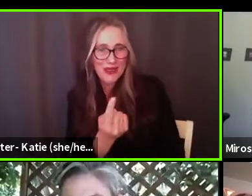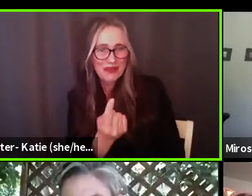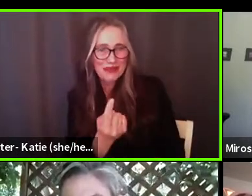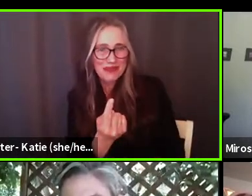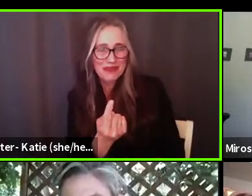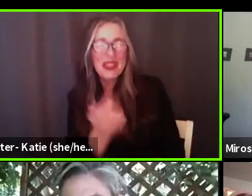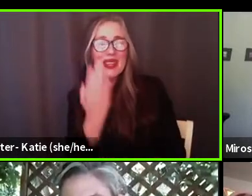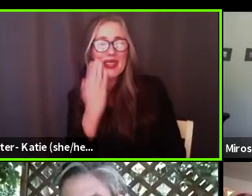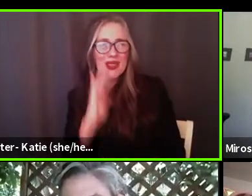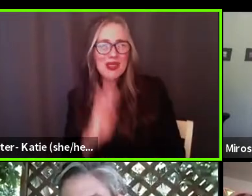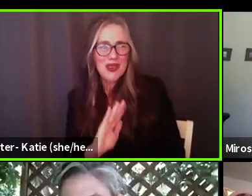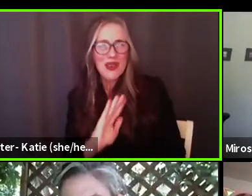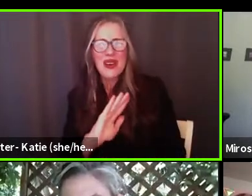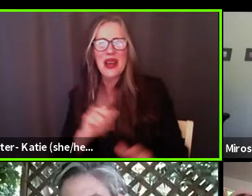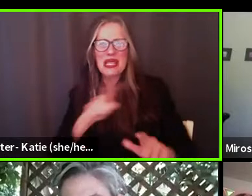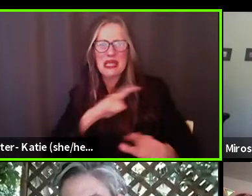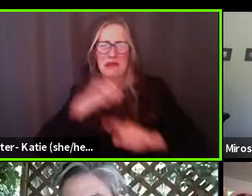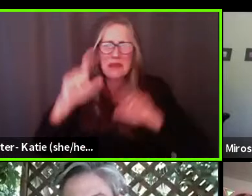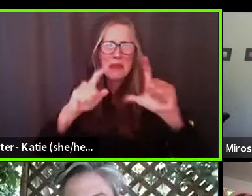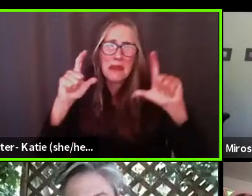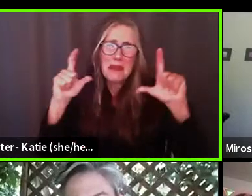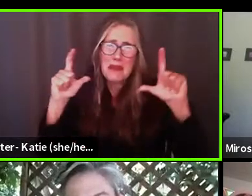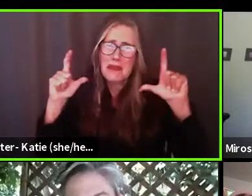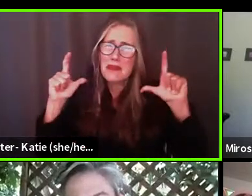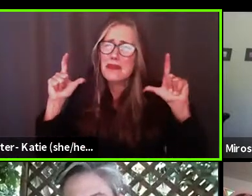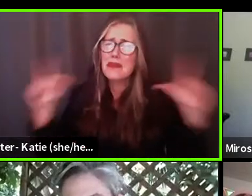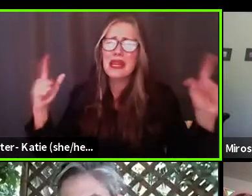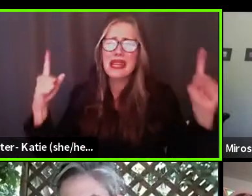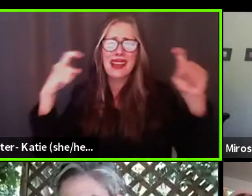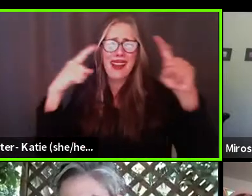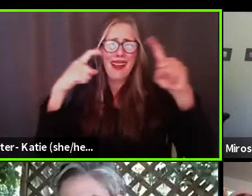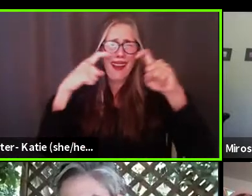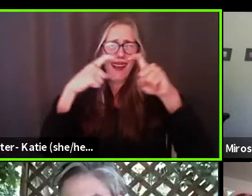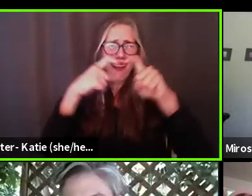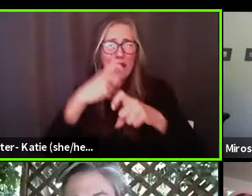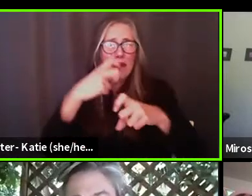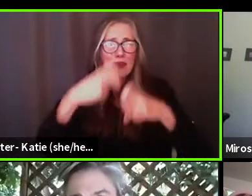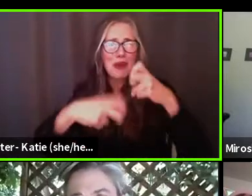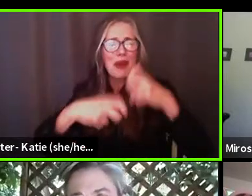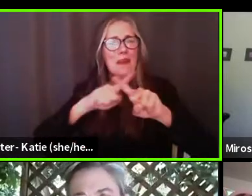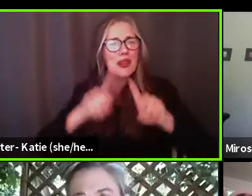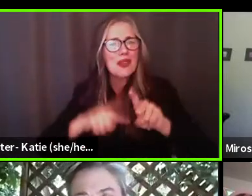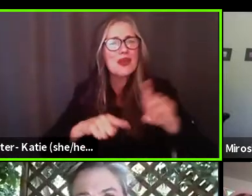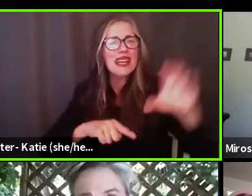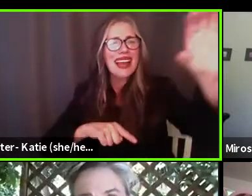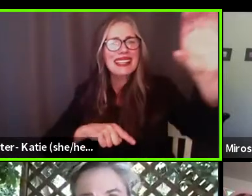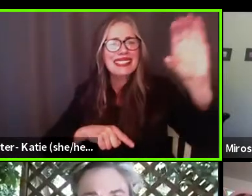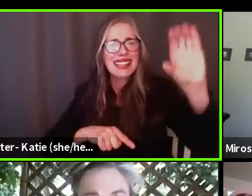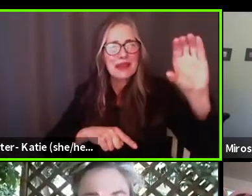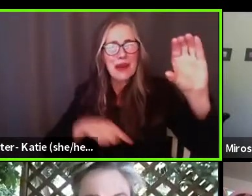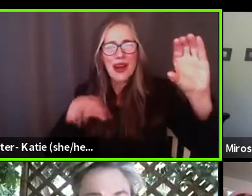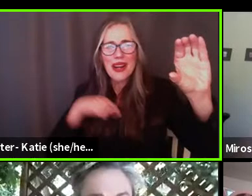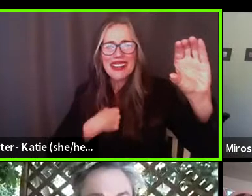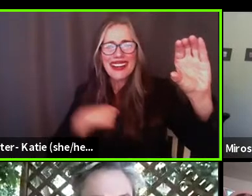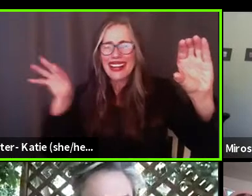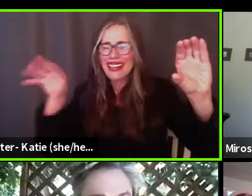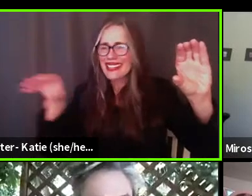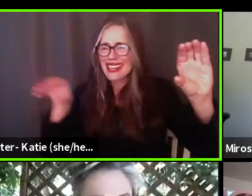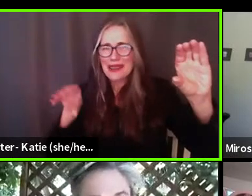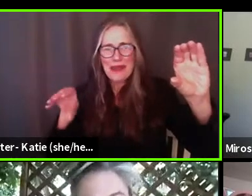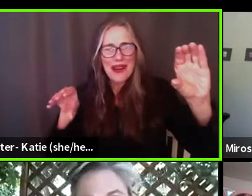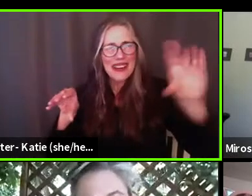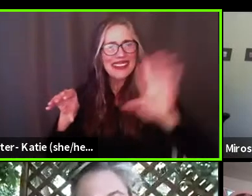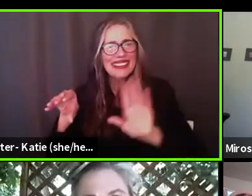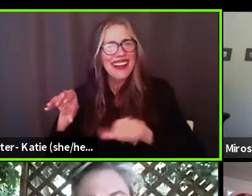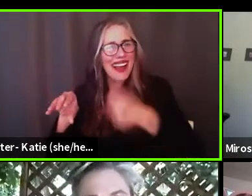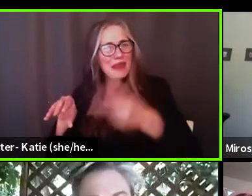parts or bits and parts of all this larger fight right it's not like you are or they are we all are at least i'll